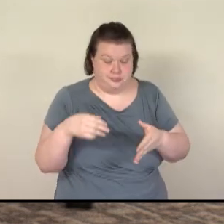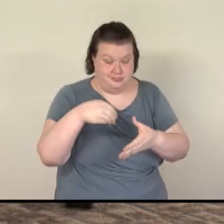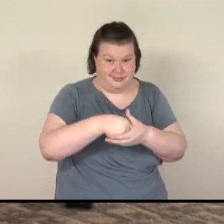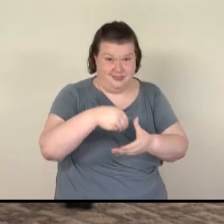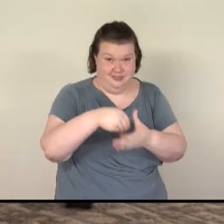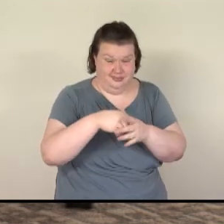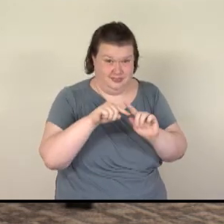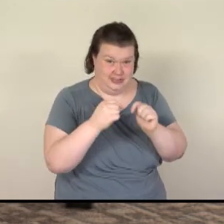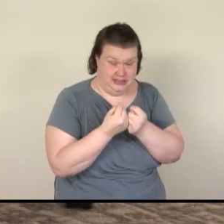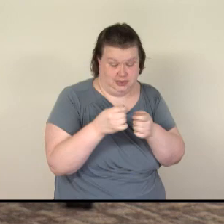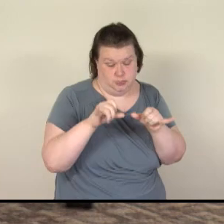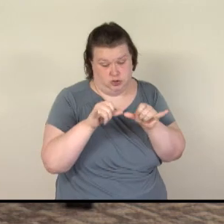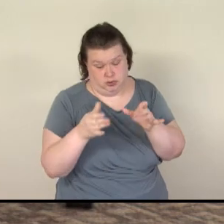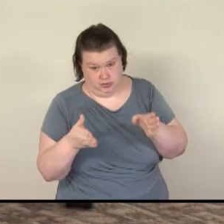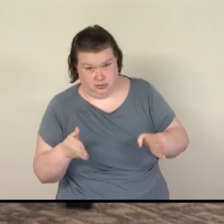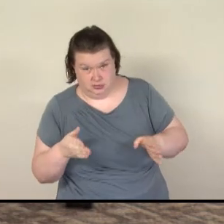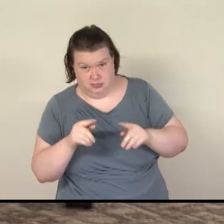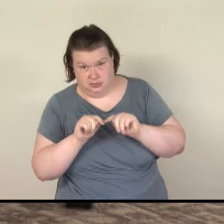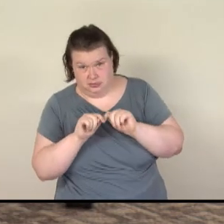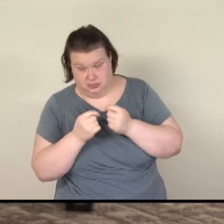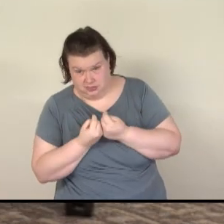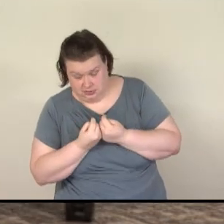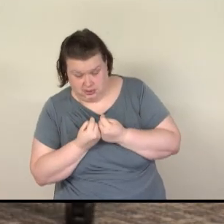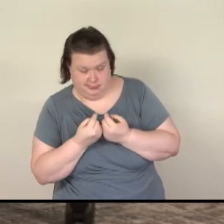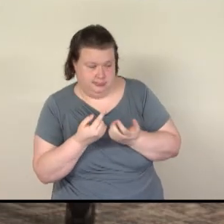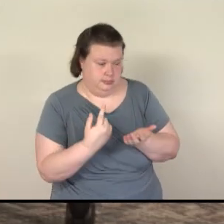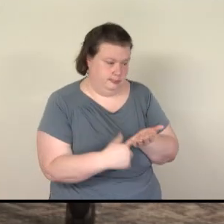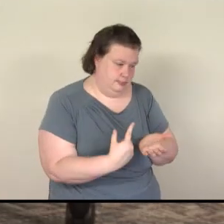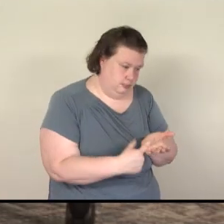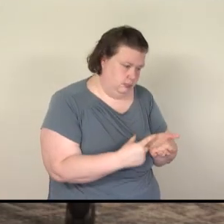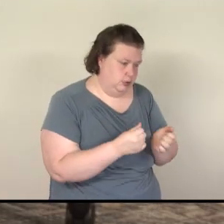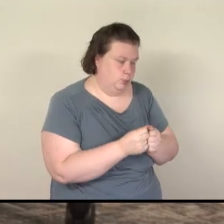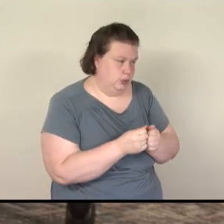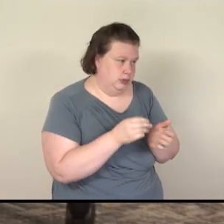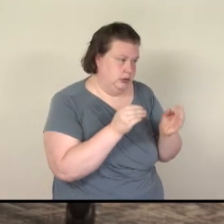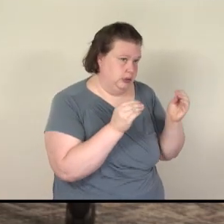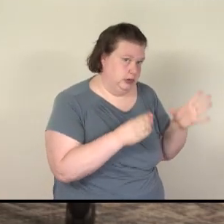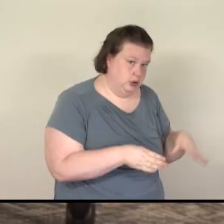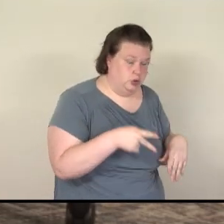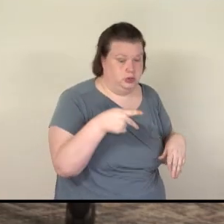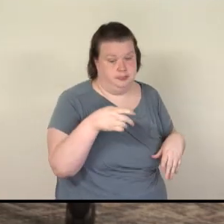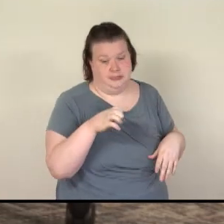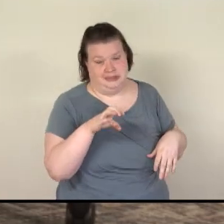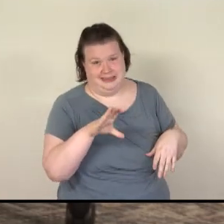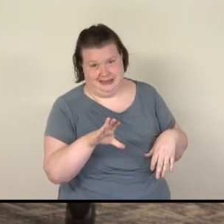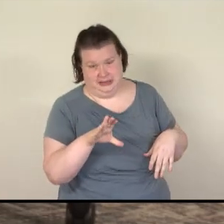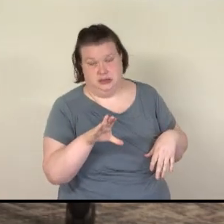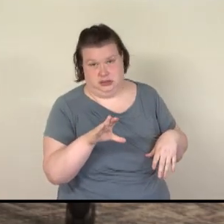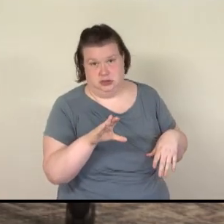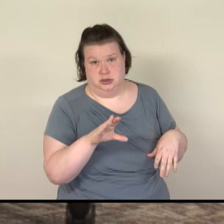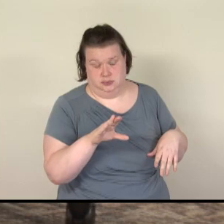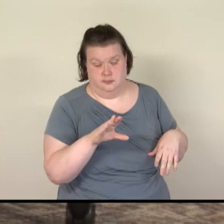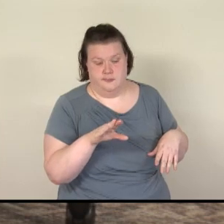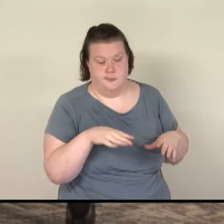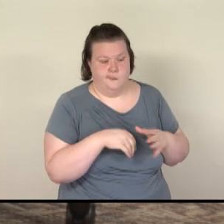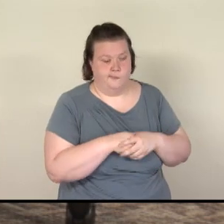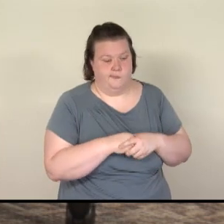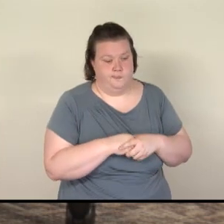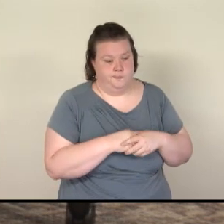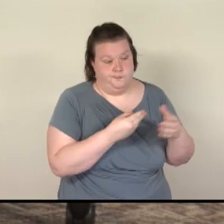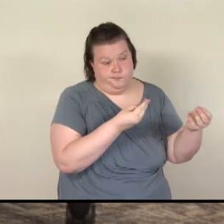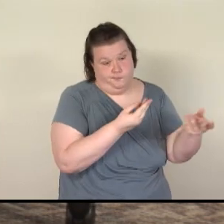team and our architecture team are having the conversations with the teachers and the PEC to kind of gather what